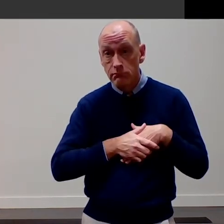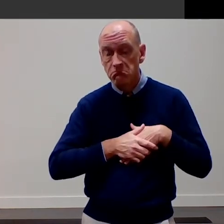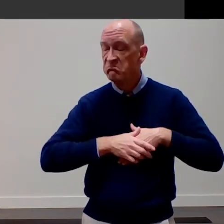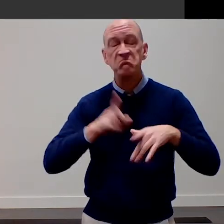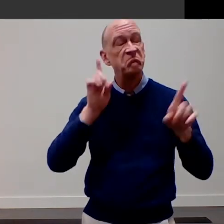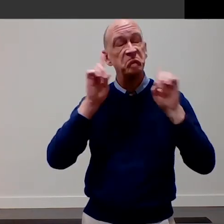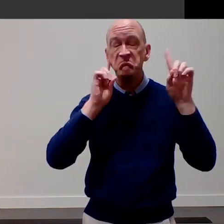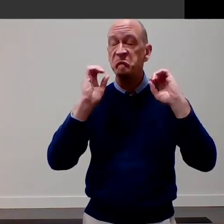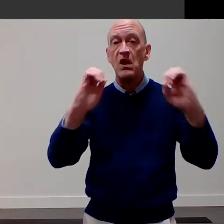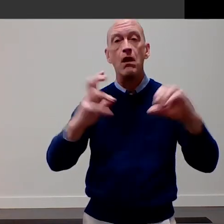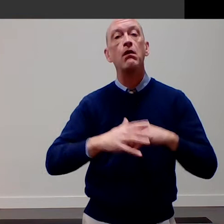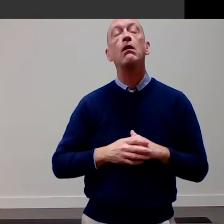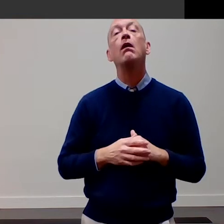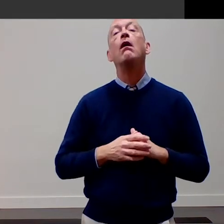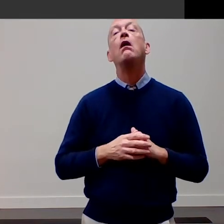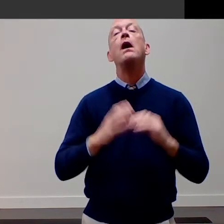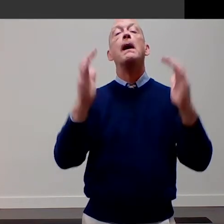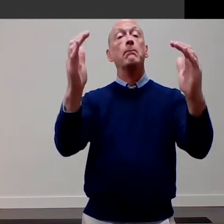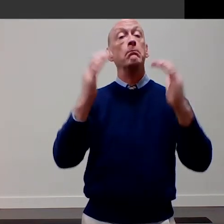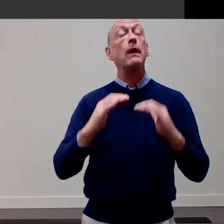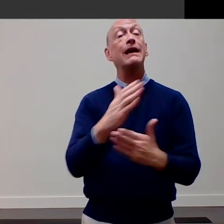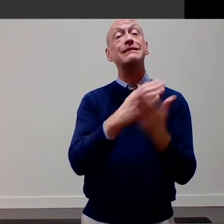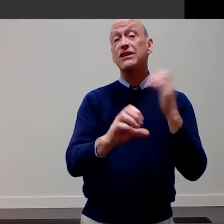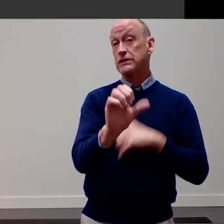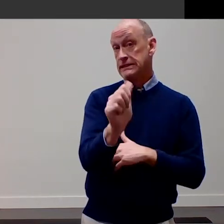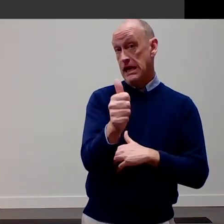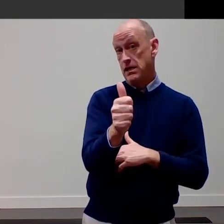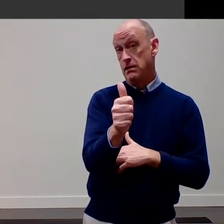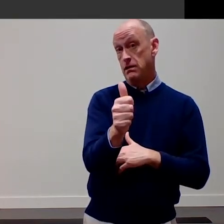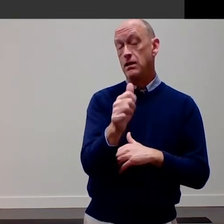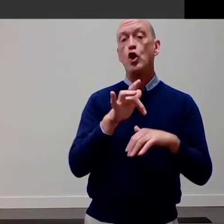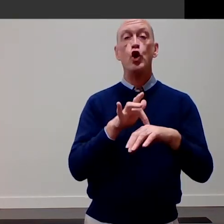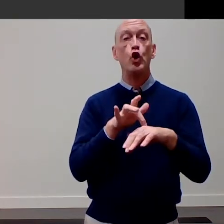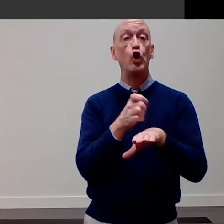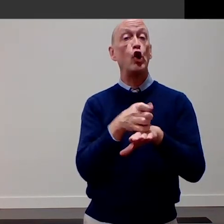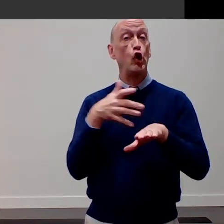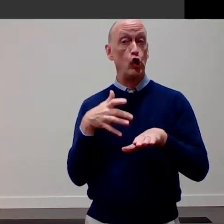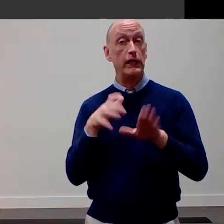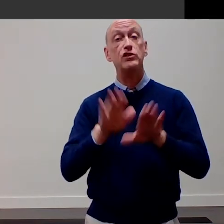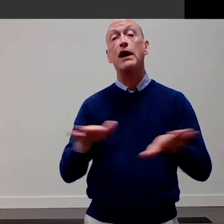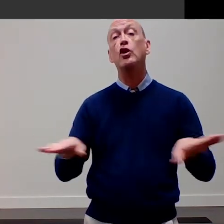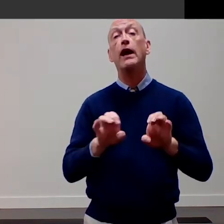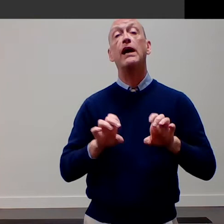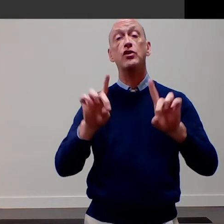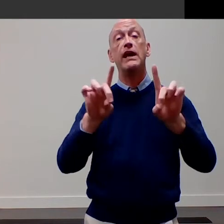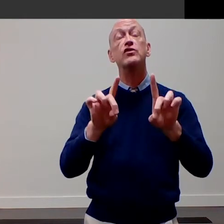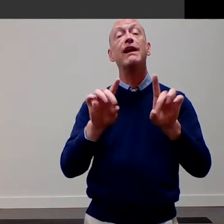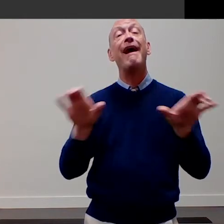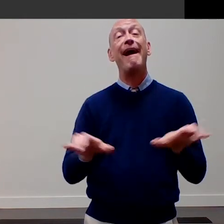All right, hearing none, that takes us to section 10, which is the early childhood education action